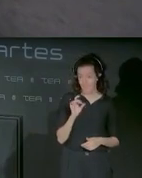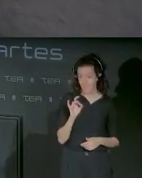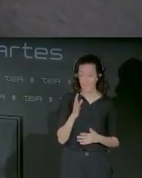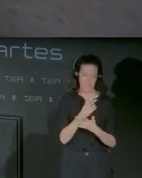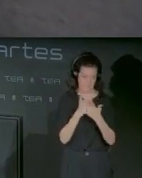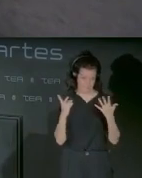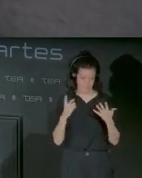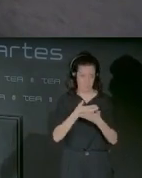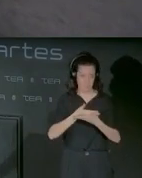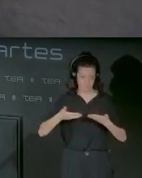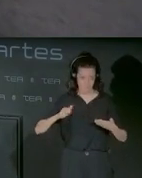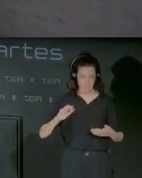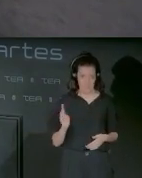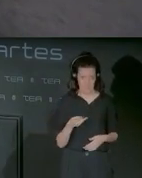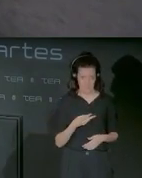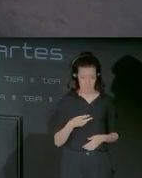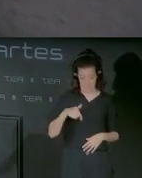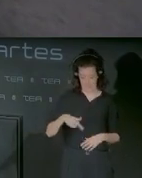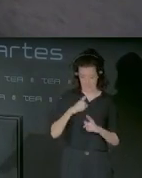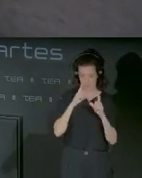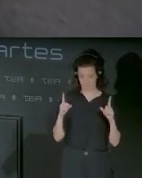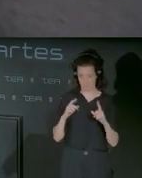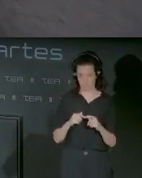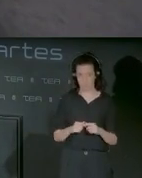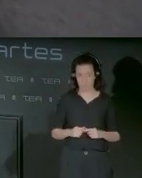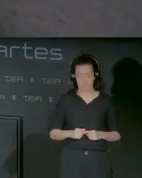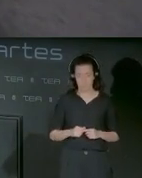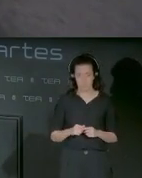up because they went out last year already for this year.